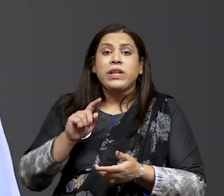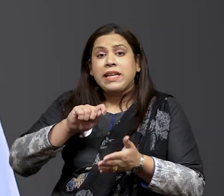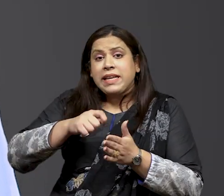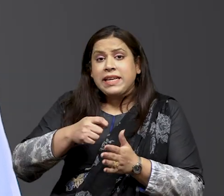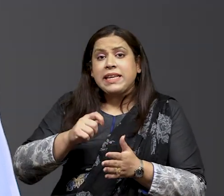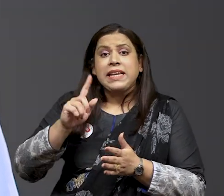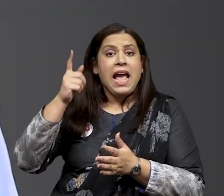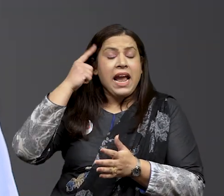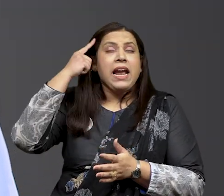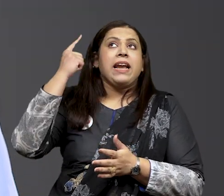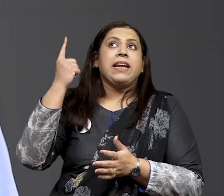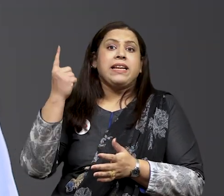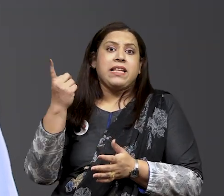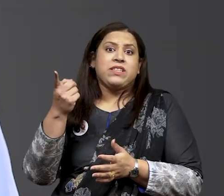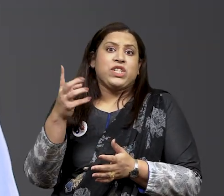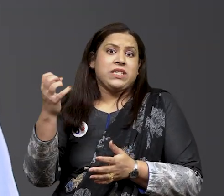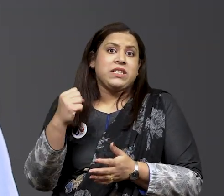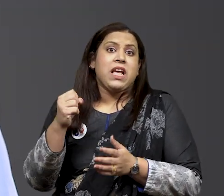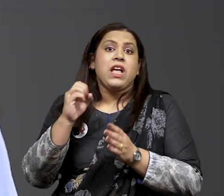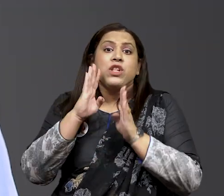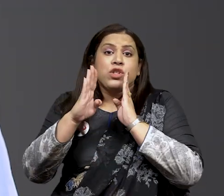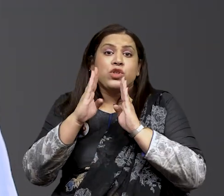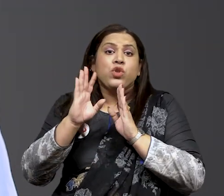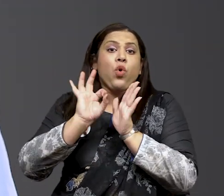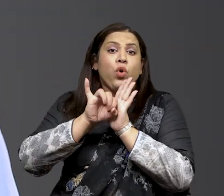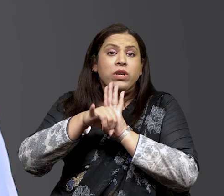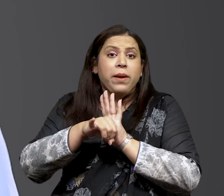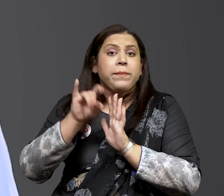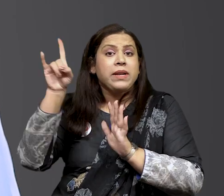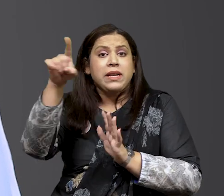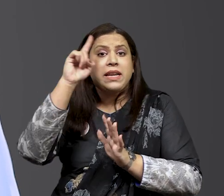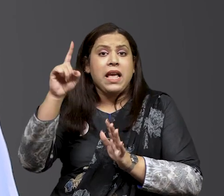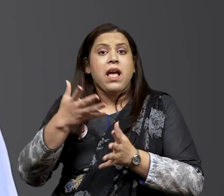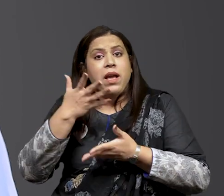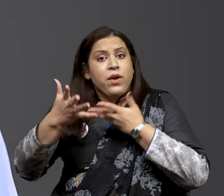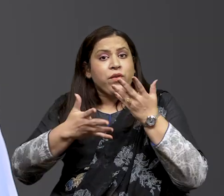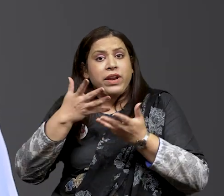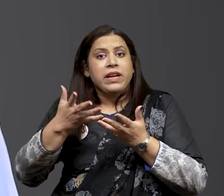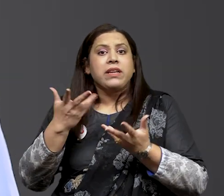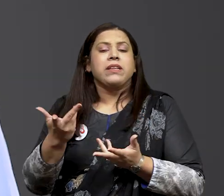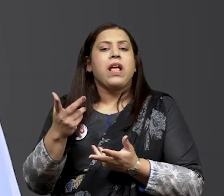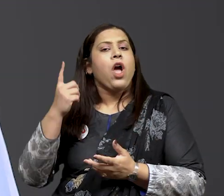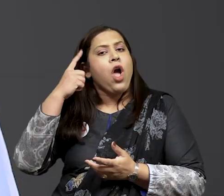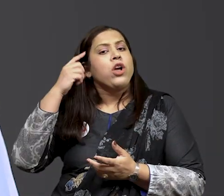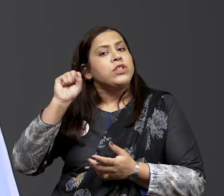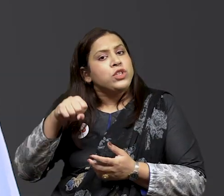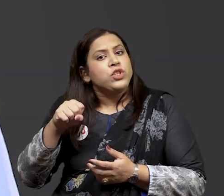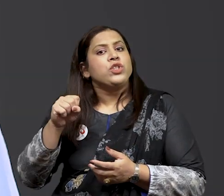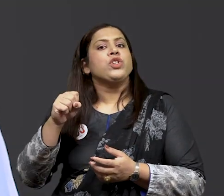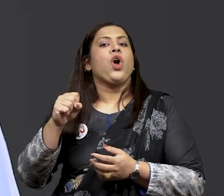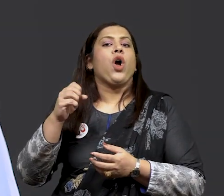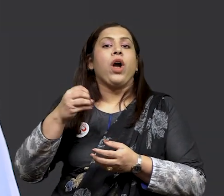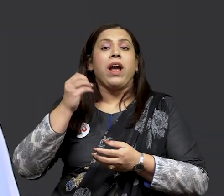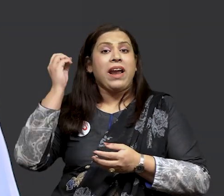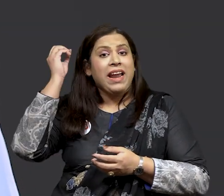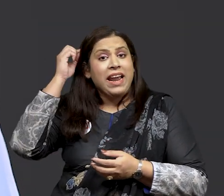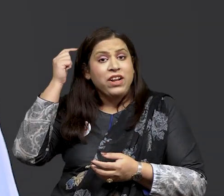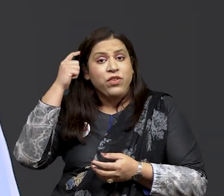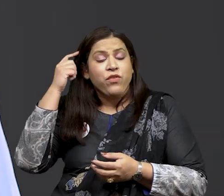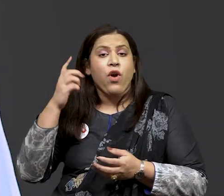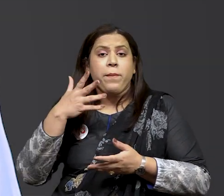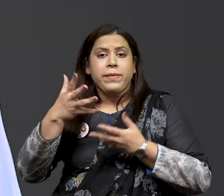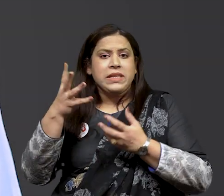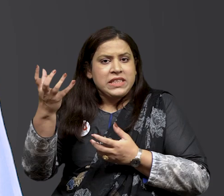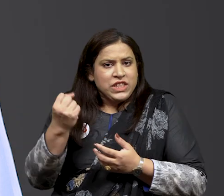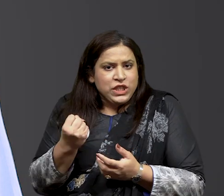So the key idea then became to integrate social media with the awareness that we wanted to spread, to ensure that the information was also being